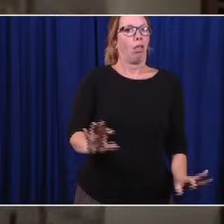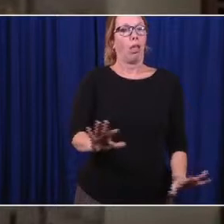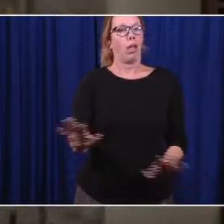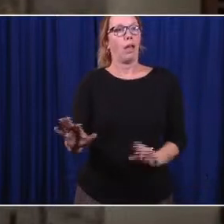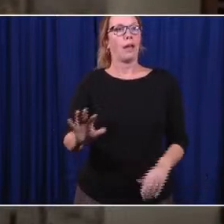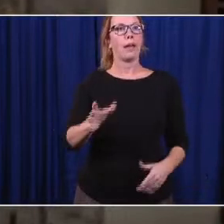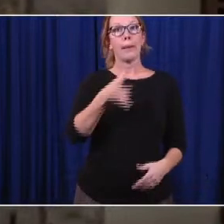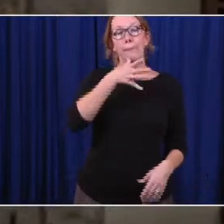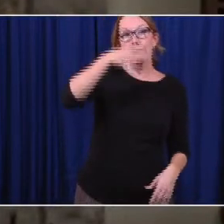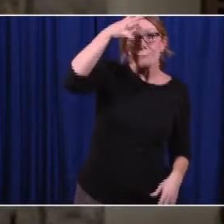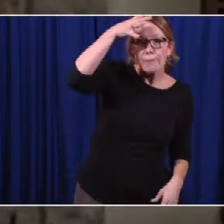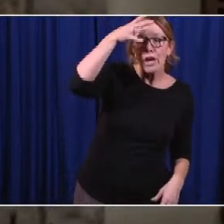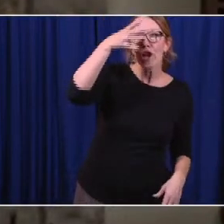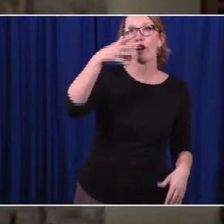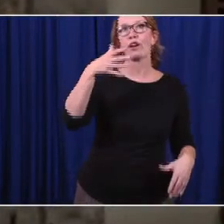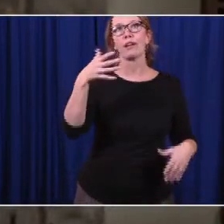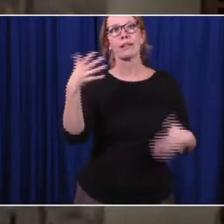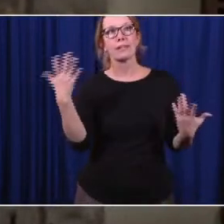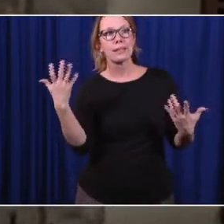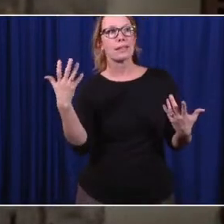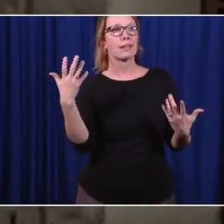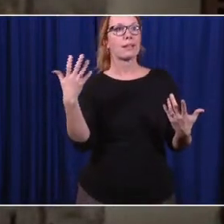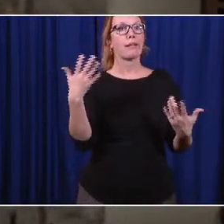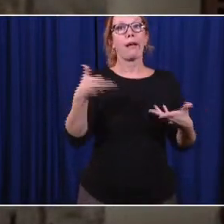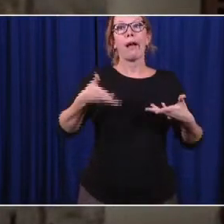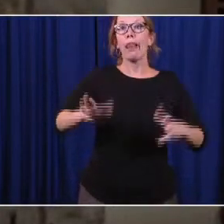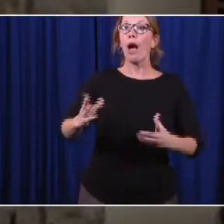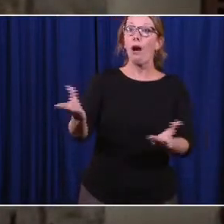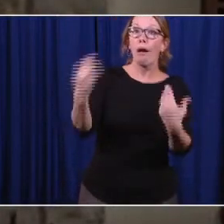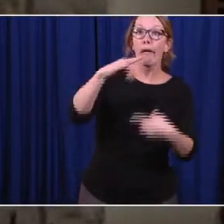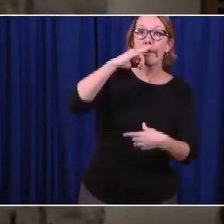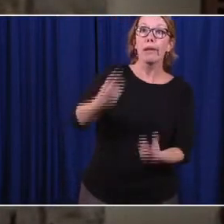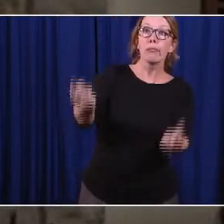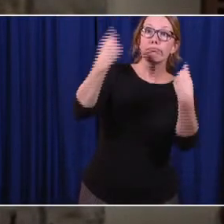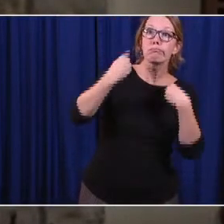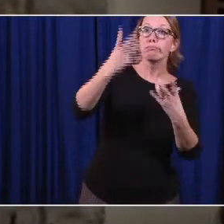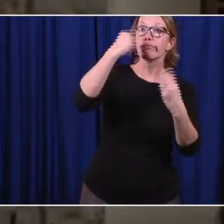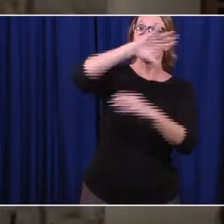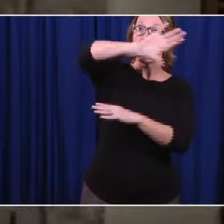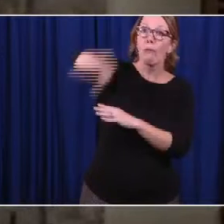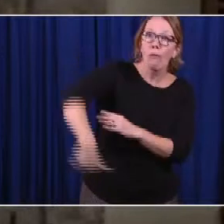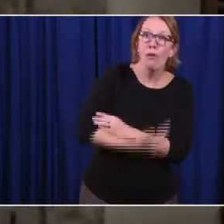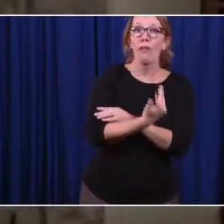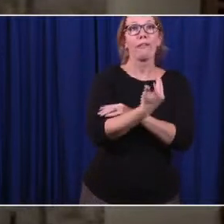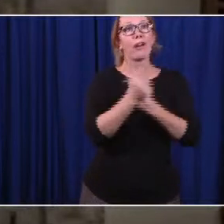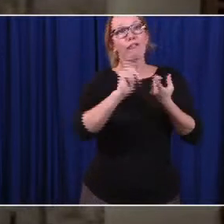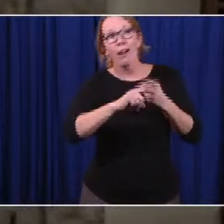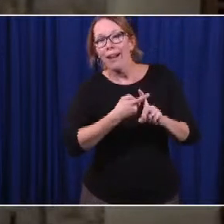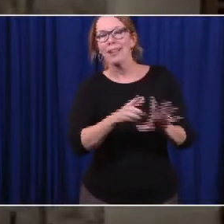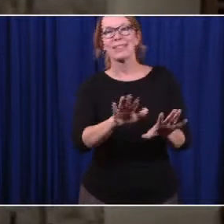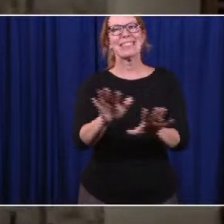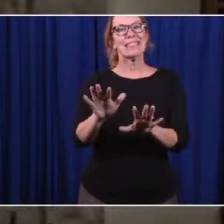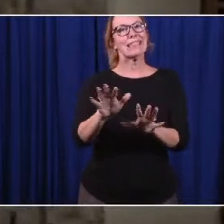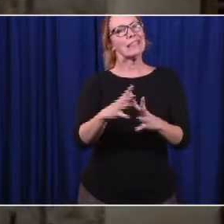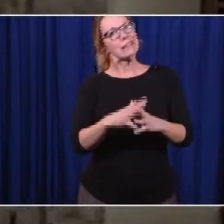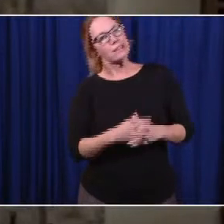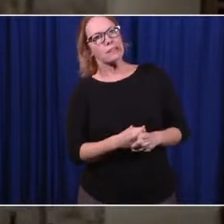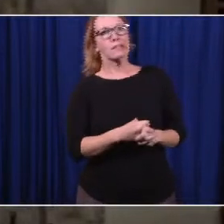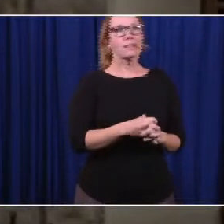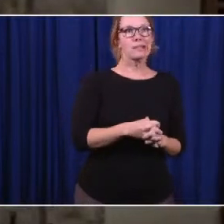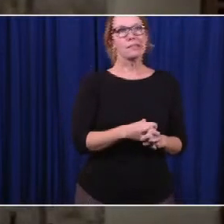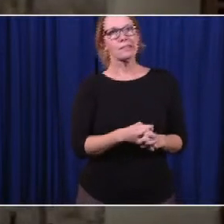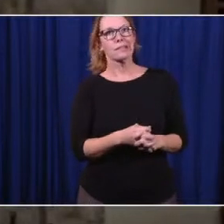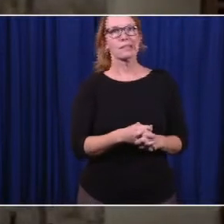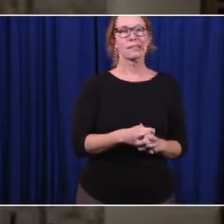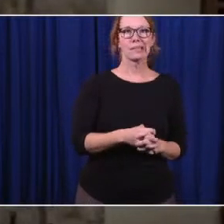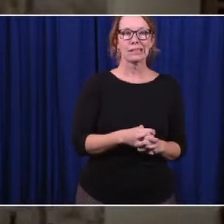Parents, allow a sleepover at their house, something like that. So look, there's, I